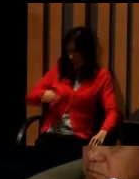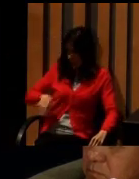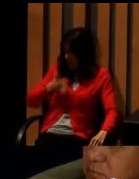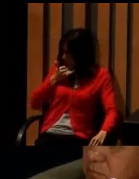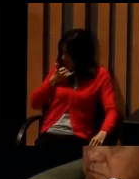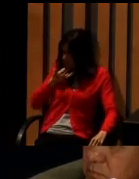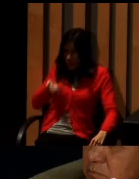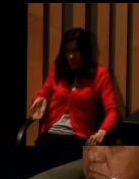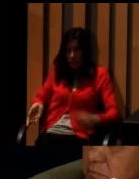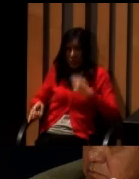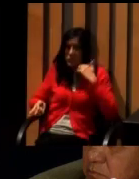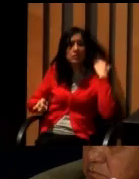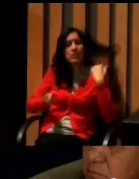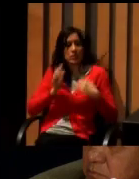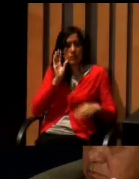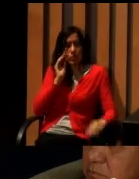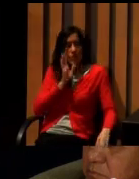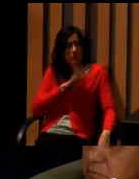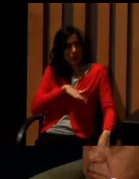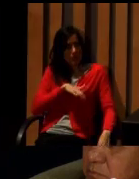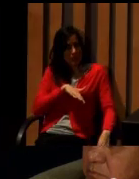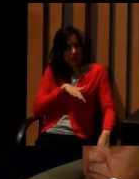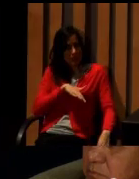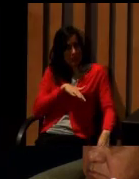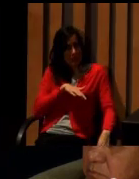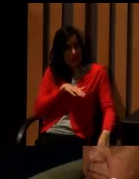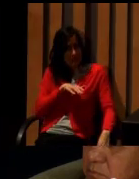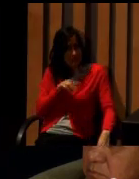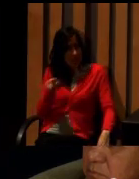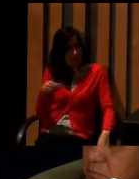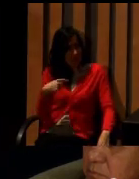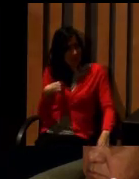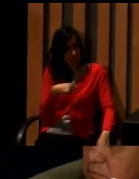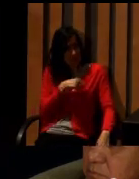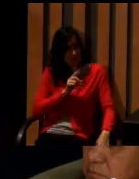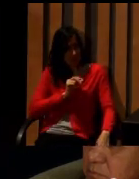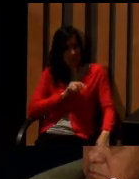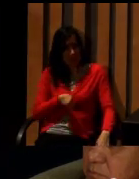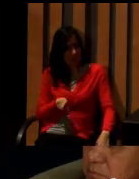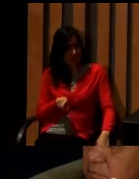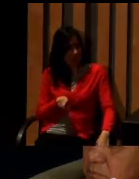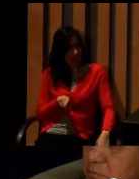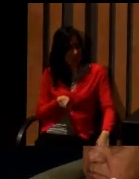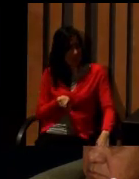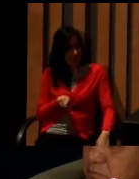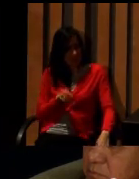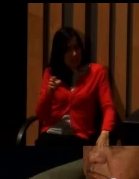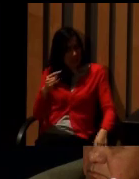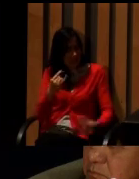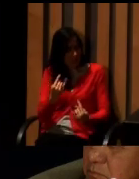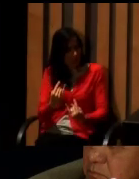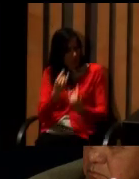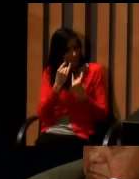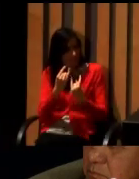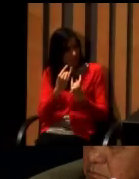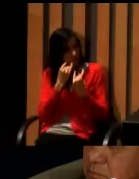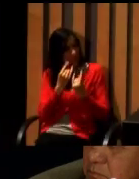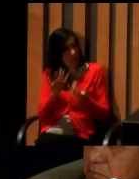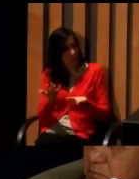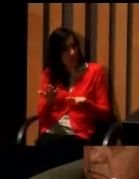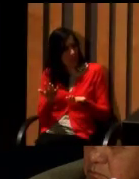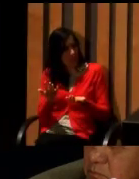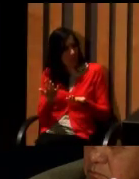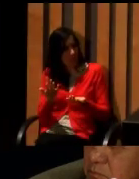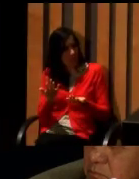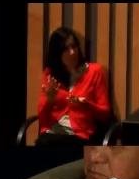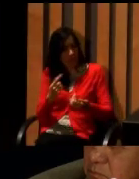said, "Daddy, isn't that what we do at powwow?" And he's making fun of us. And he was